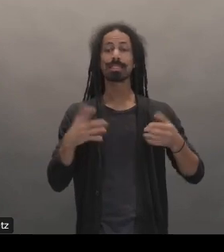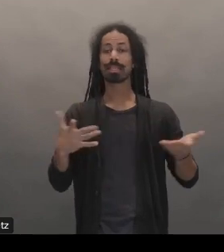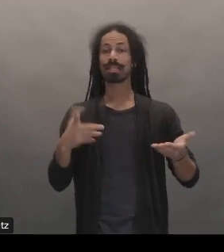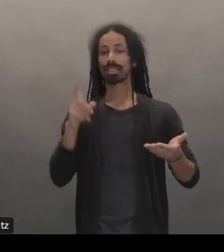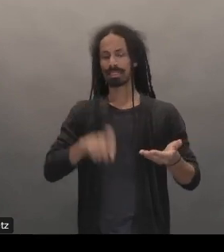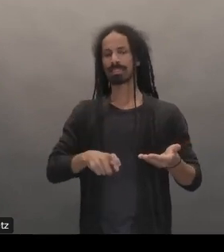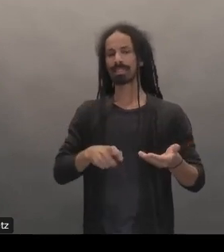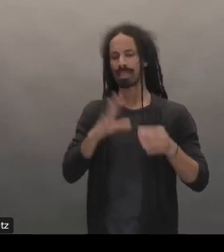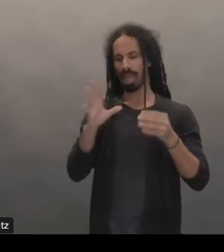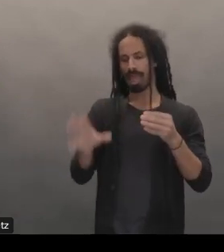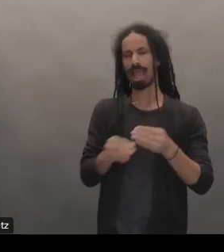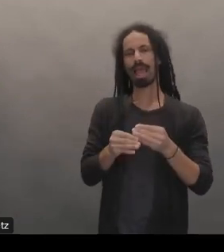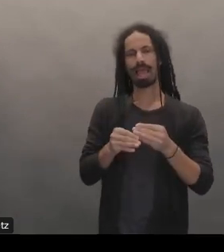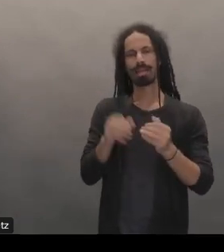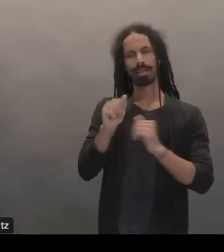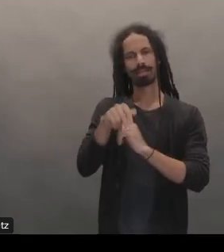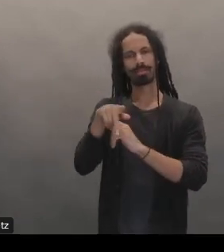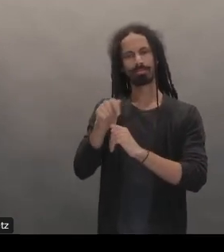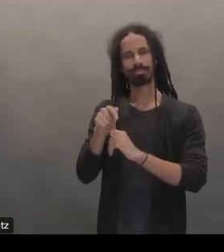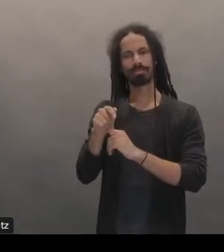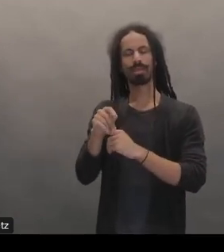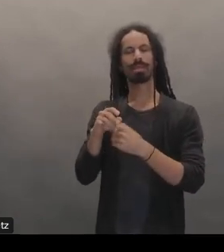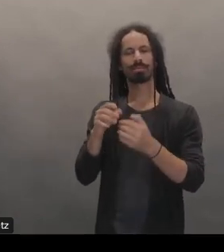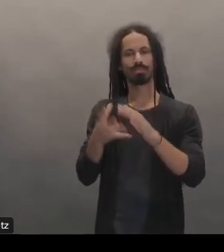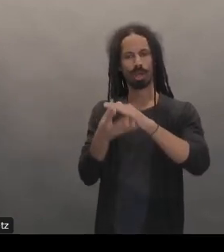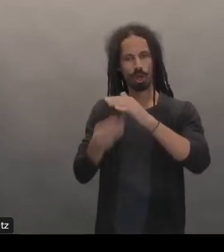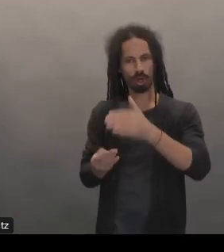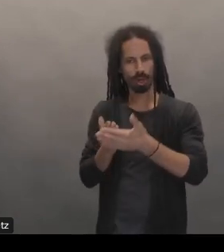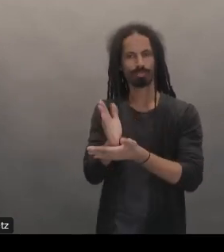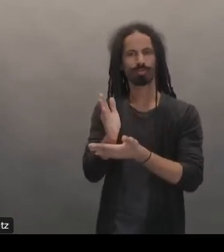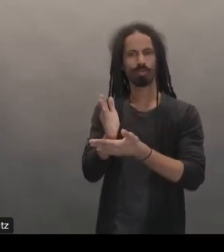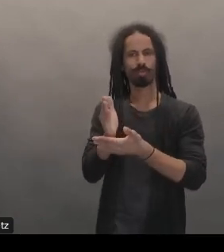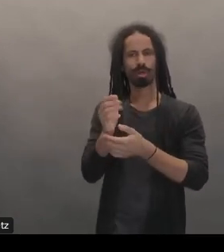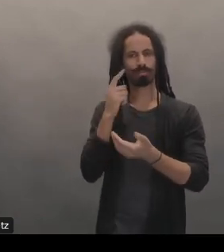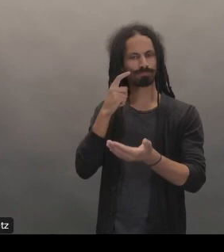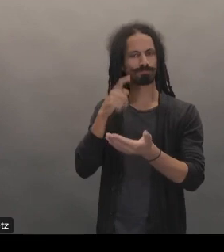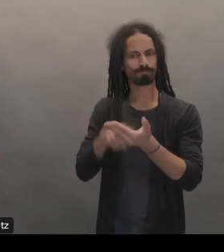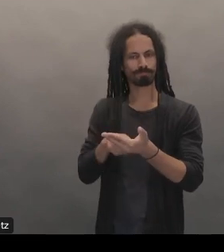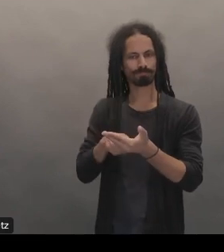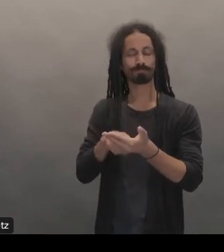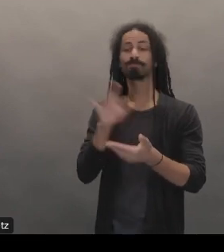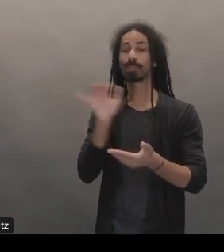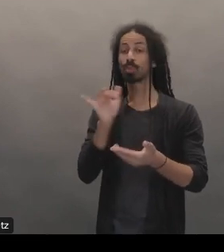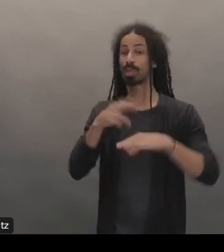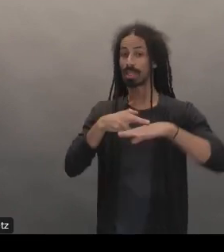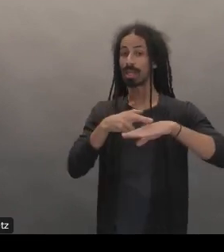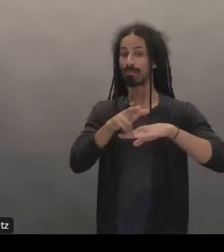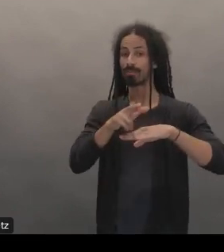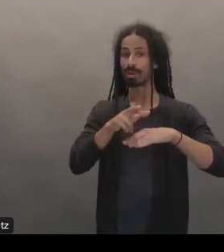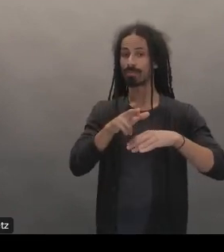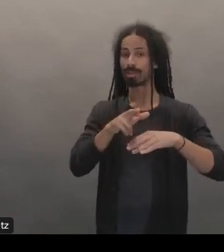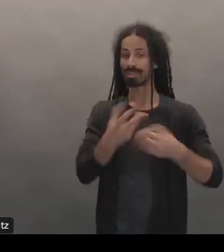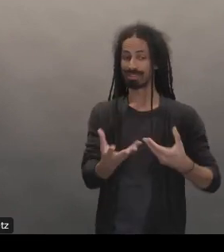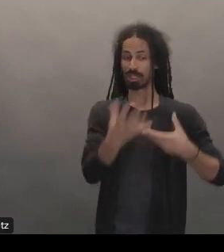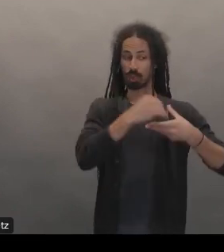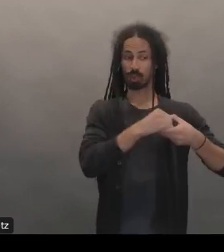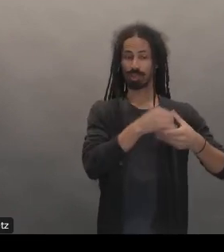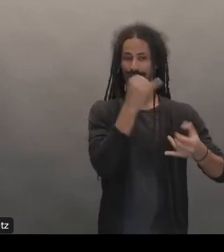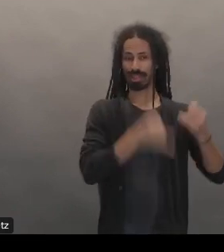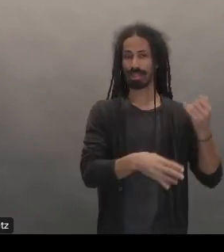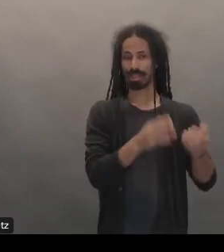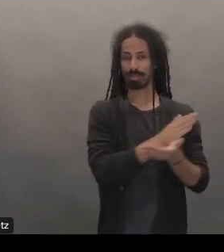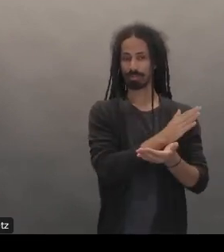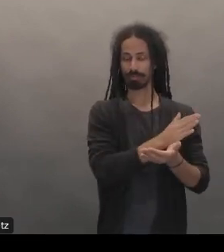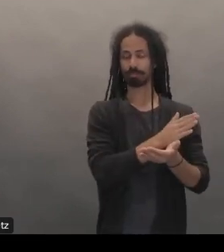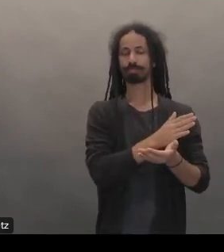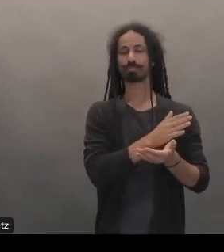APA-style copyright attribution and reference list entry. Okay, and I'll show you an example of that in a moment. And if